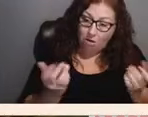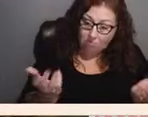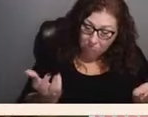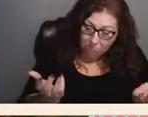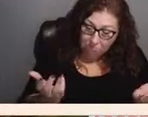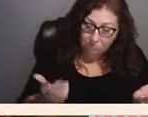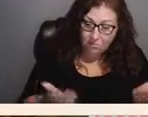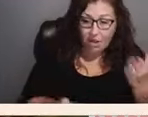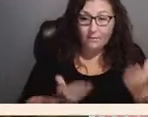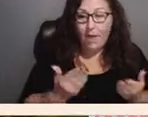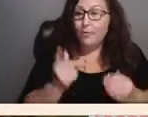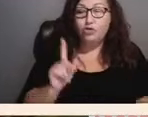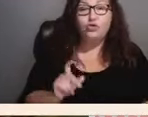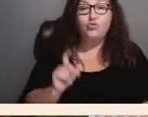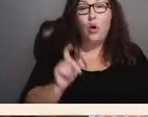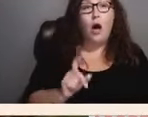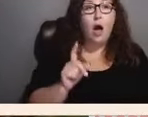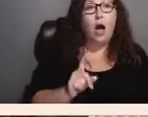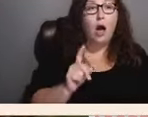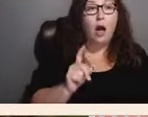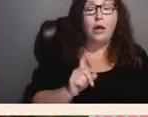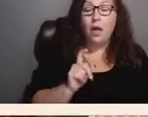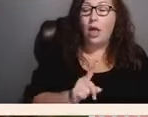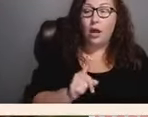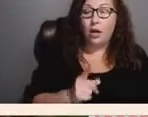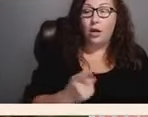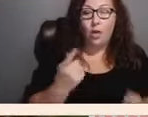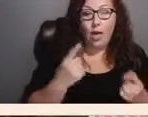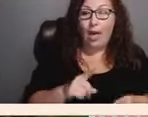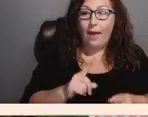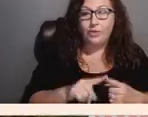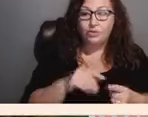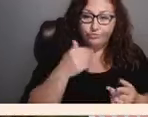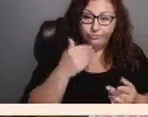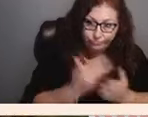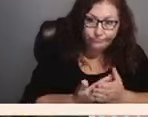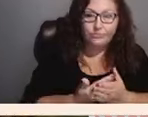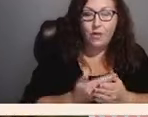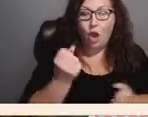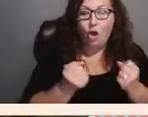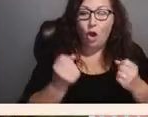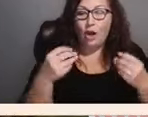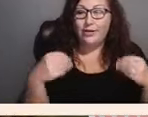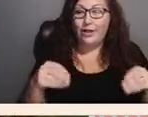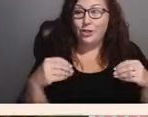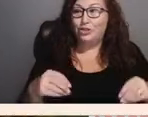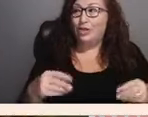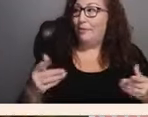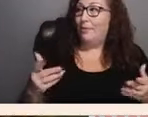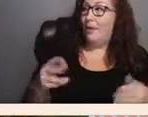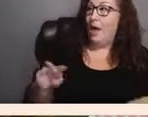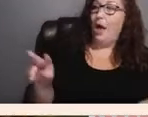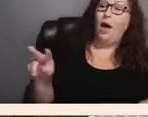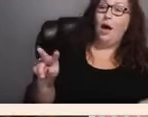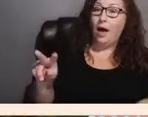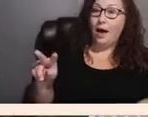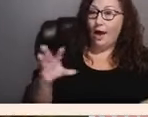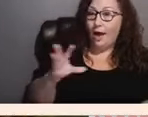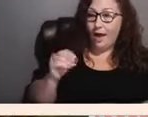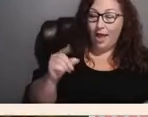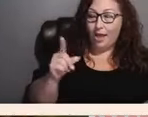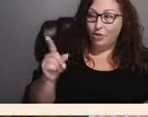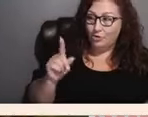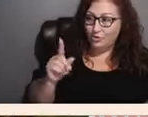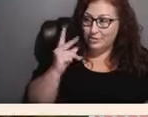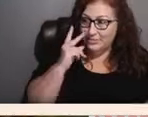walking. You happen to land at a car dealership. You happen to run into nice